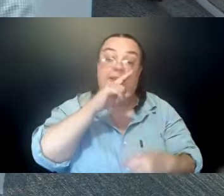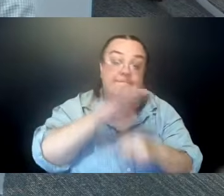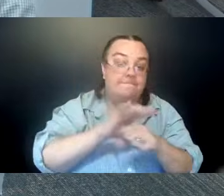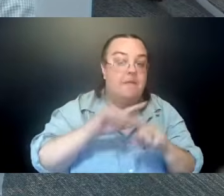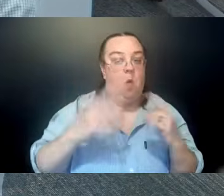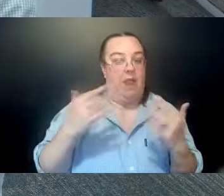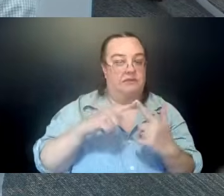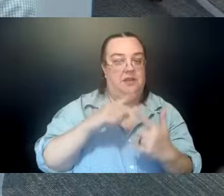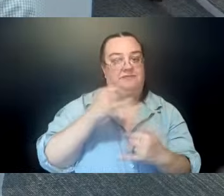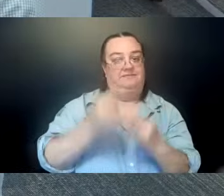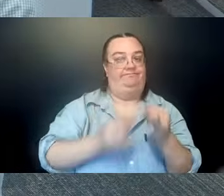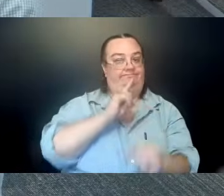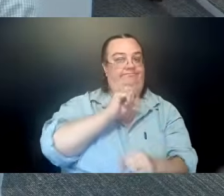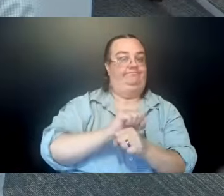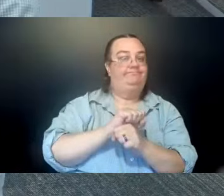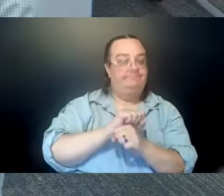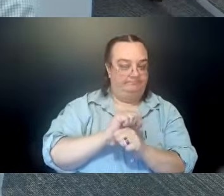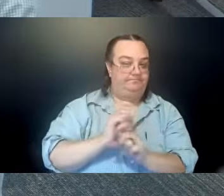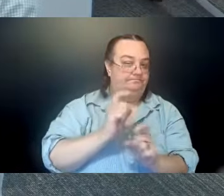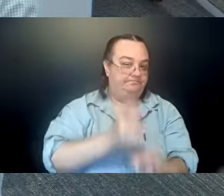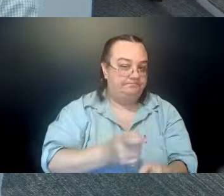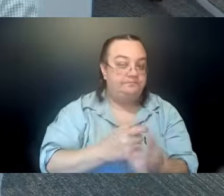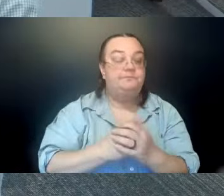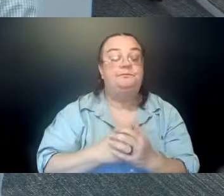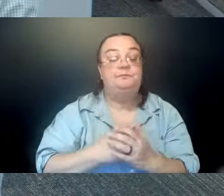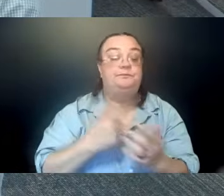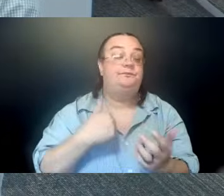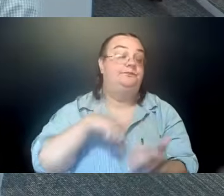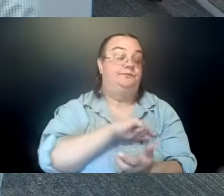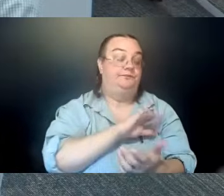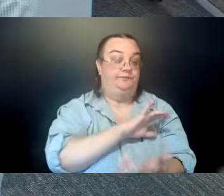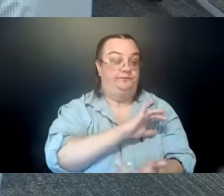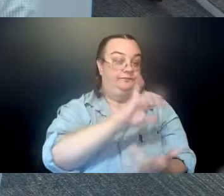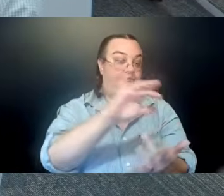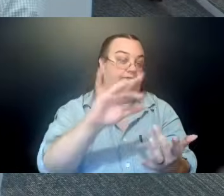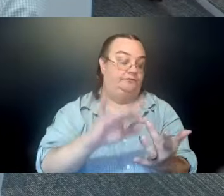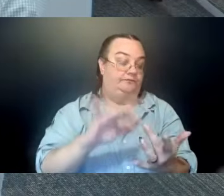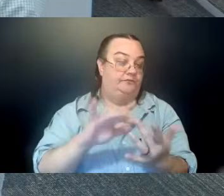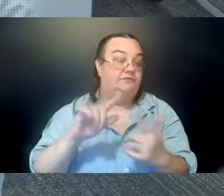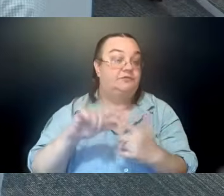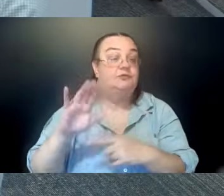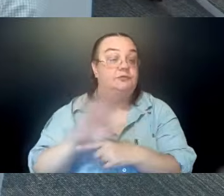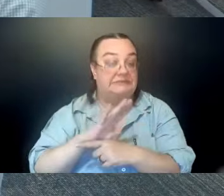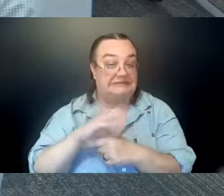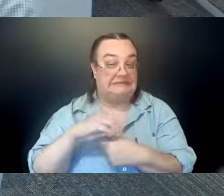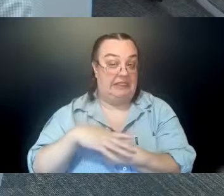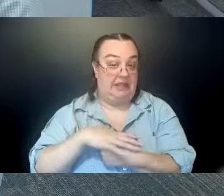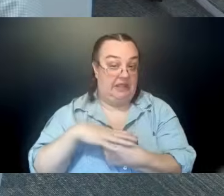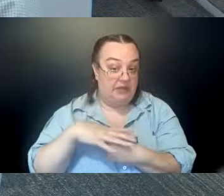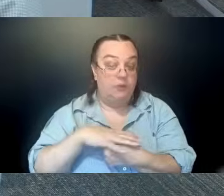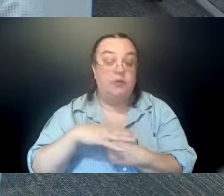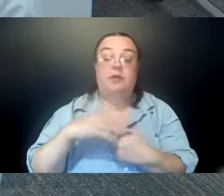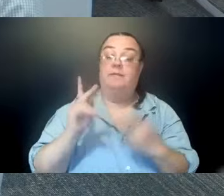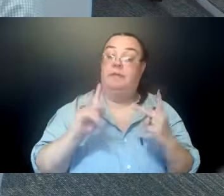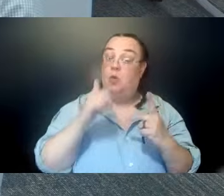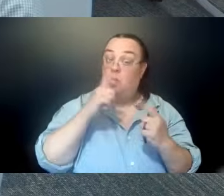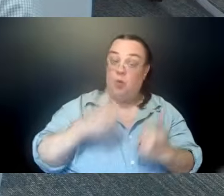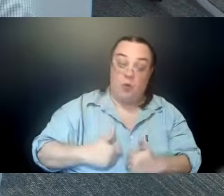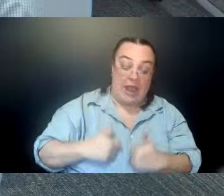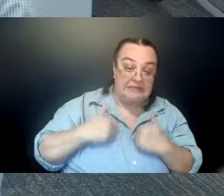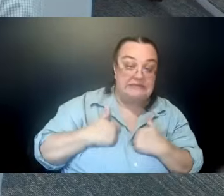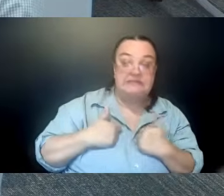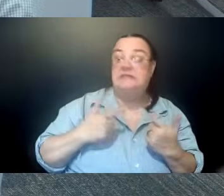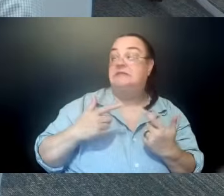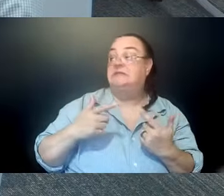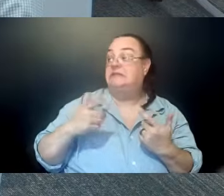final. We reach out to the businesses in the area, the residents who have